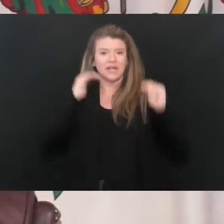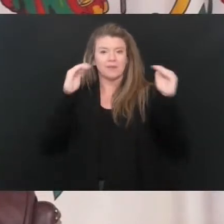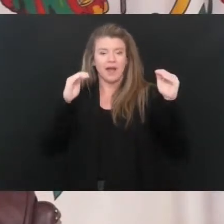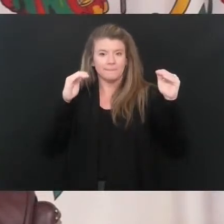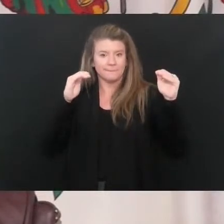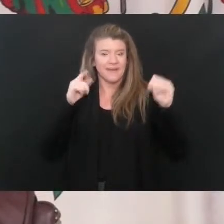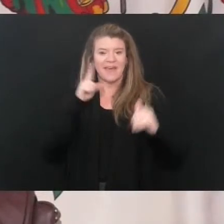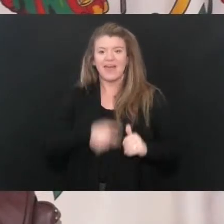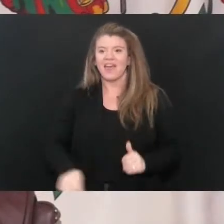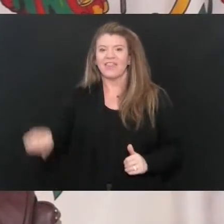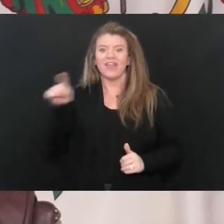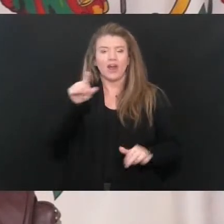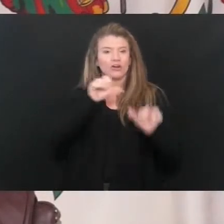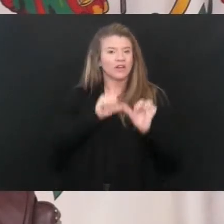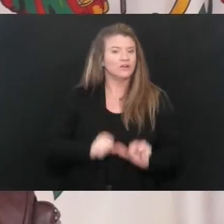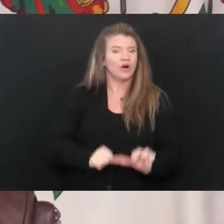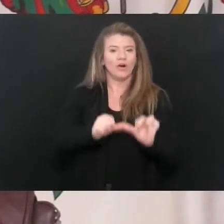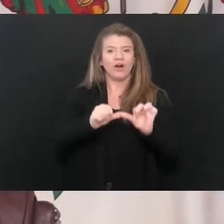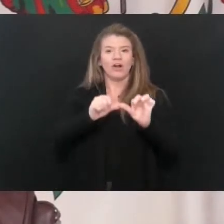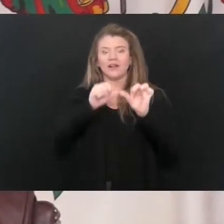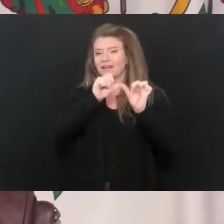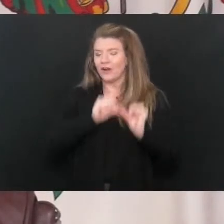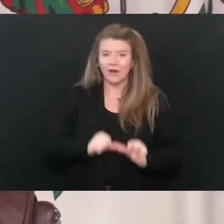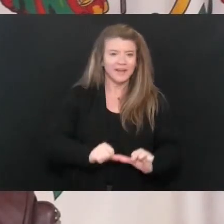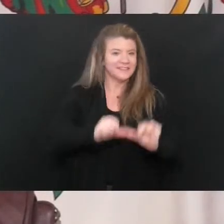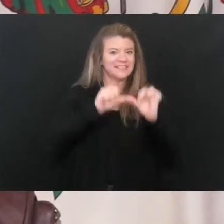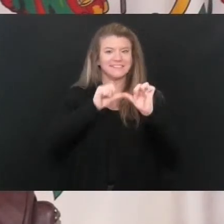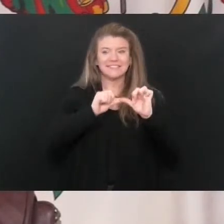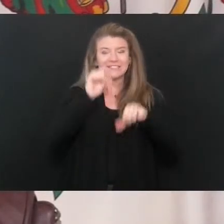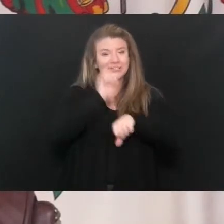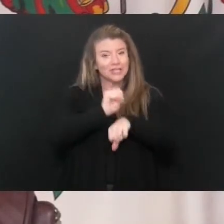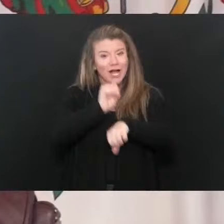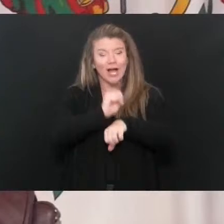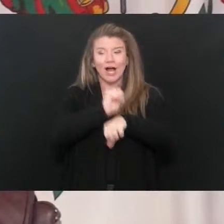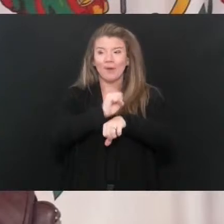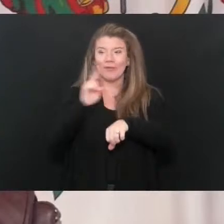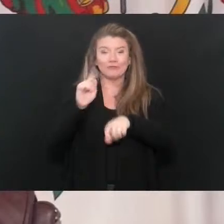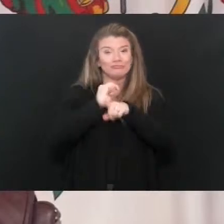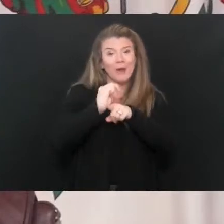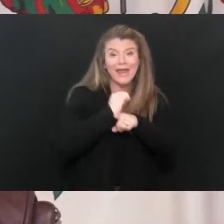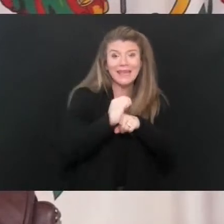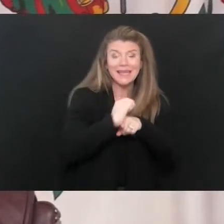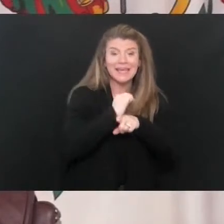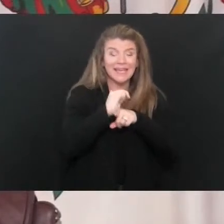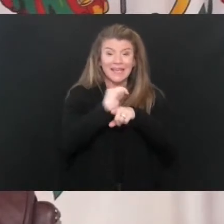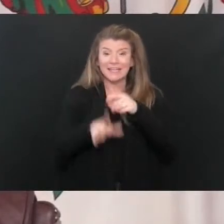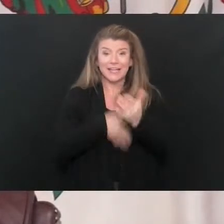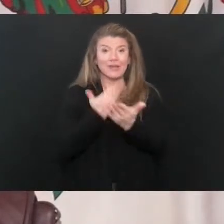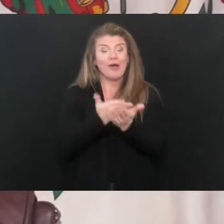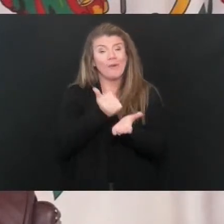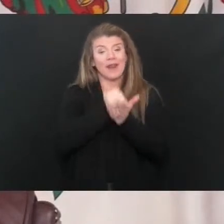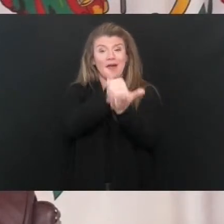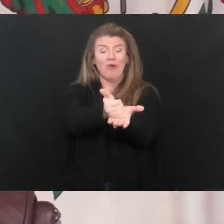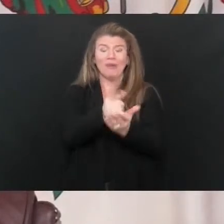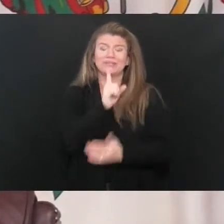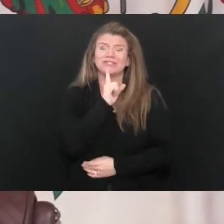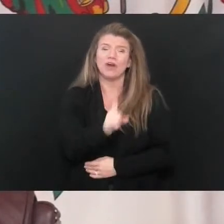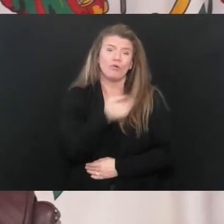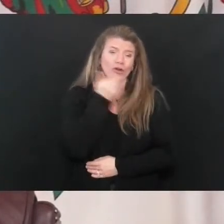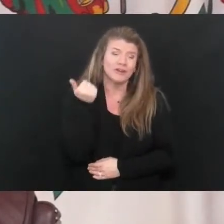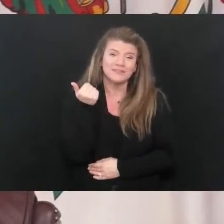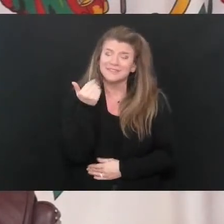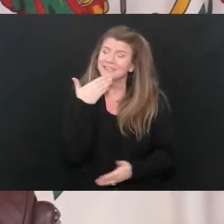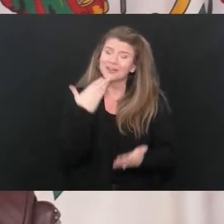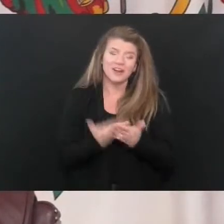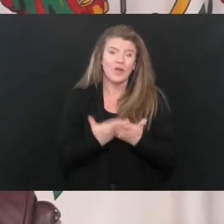getting on the job training. It is really, really good. We thank them in